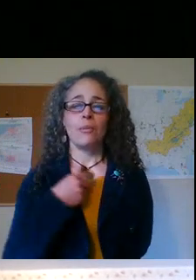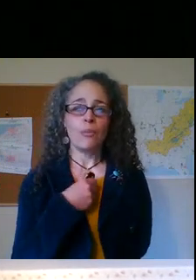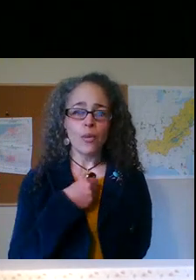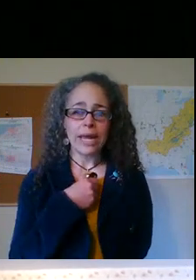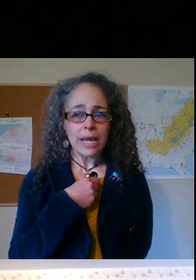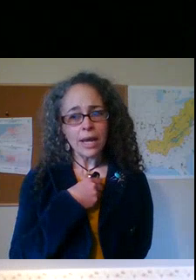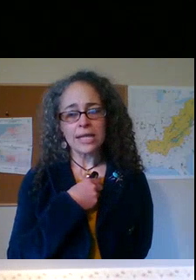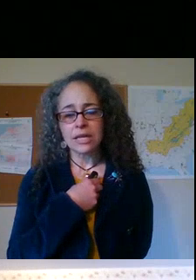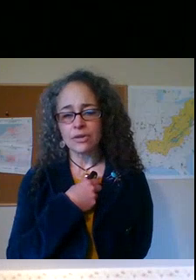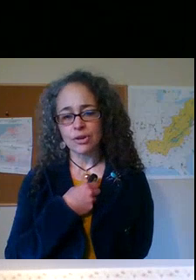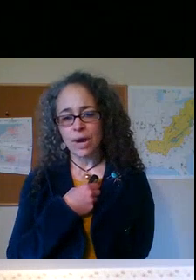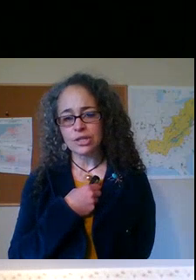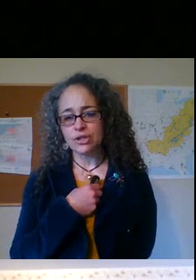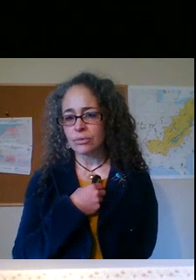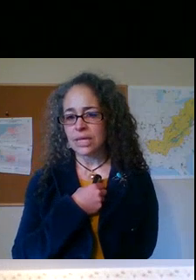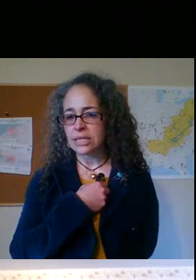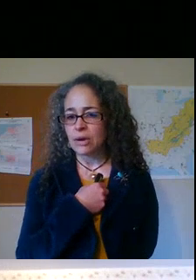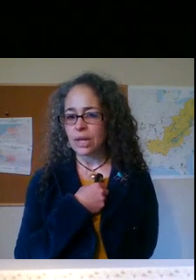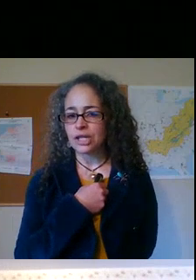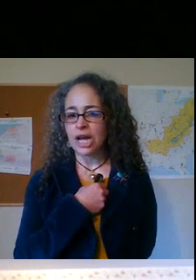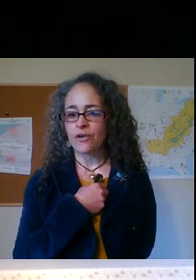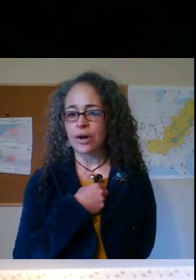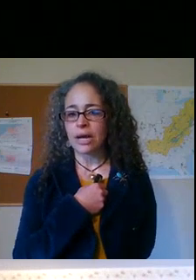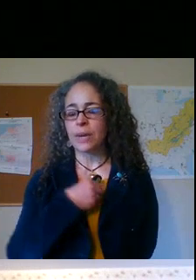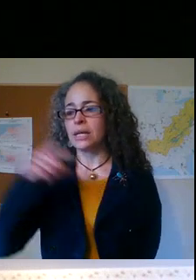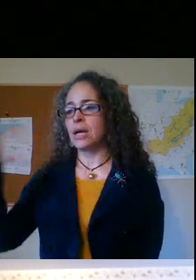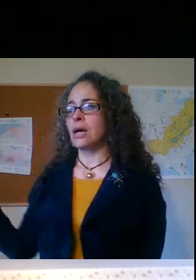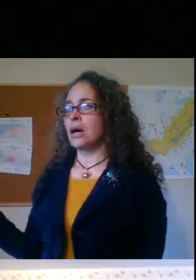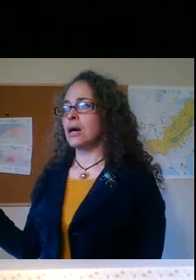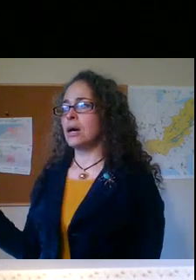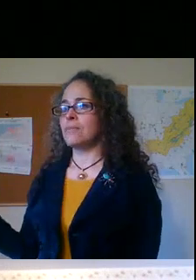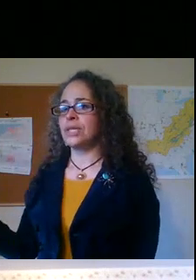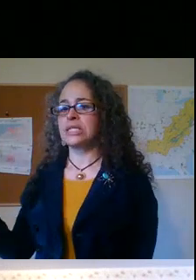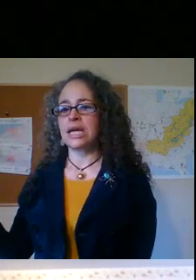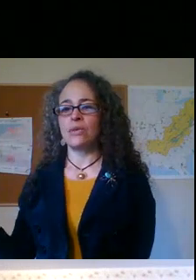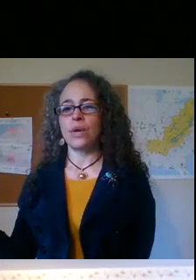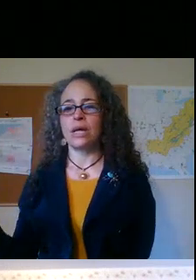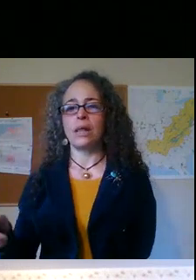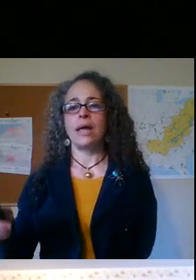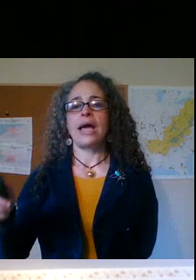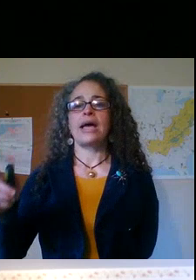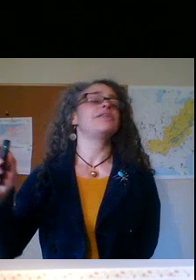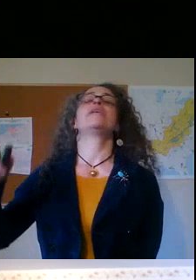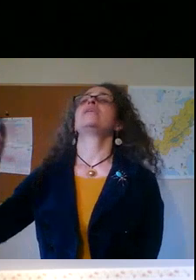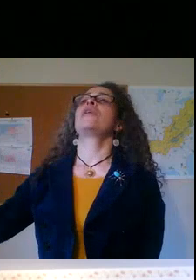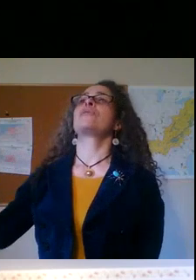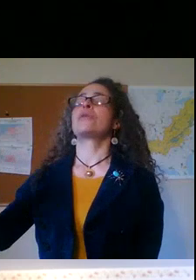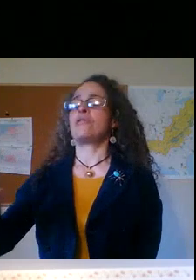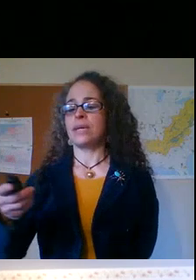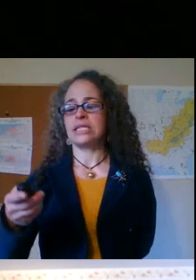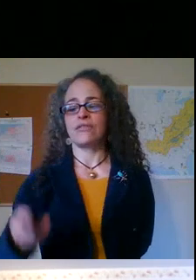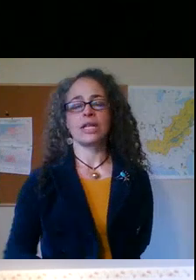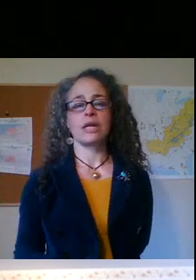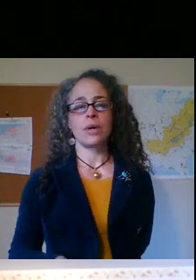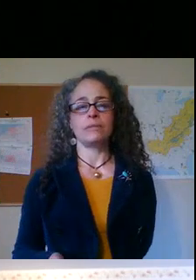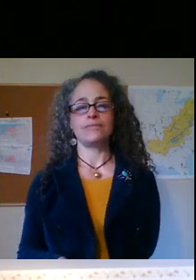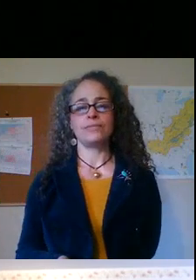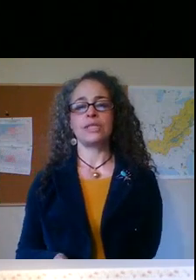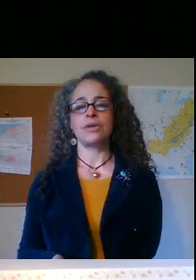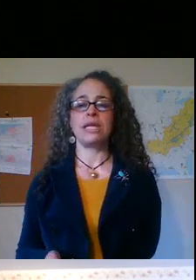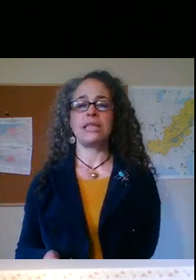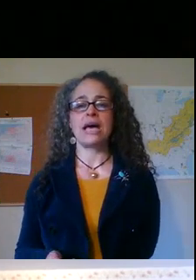road. We at Southern Tier West don't necessarily check for it, but the state will, and the federal government